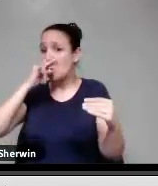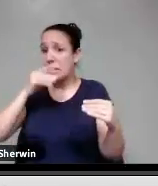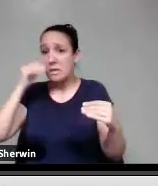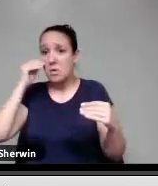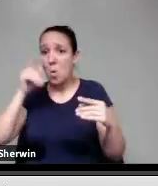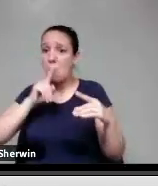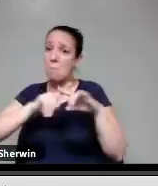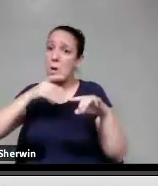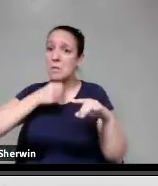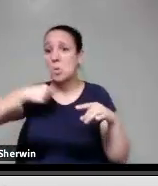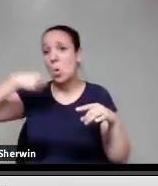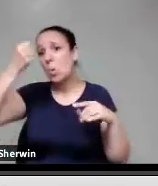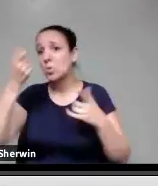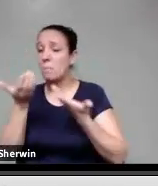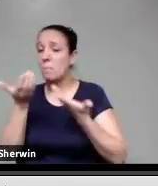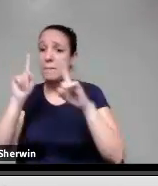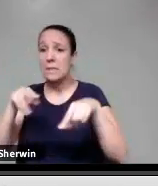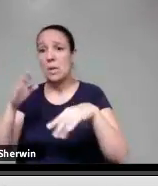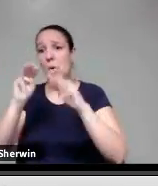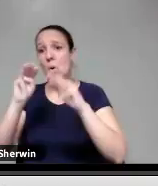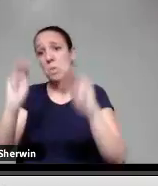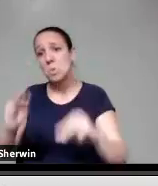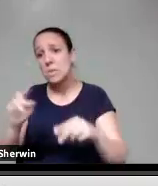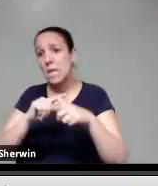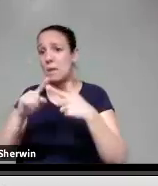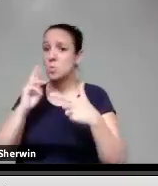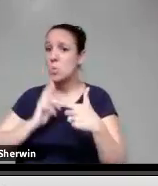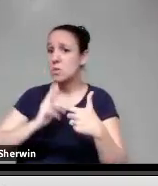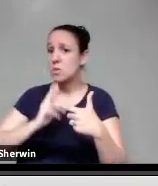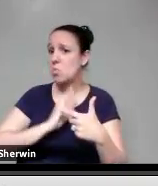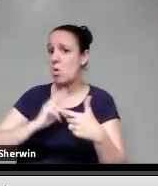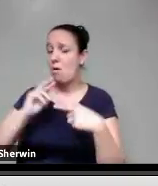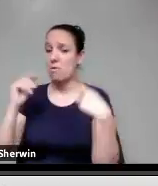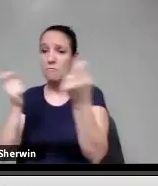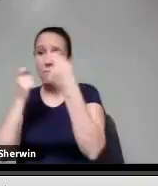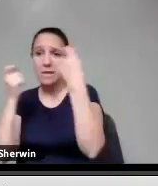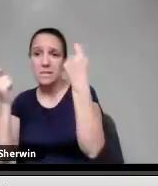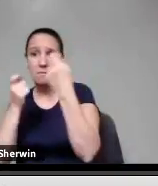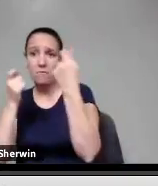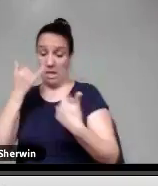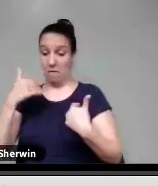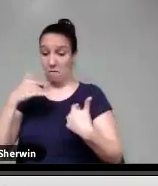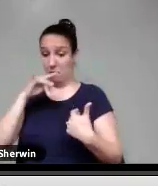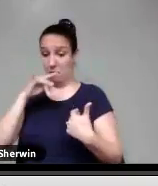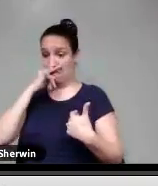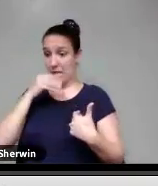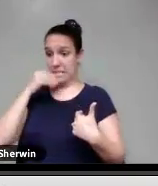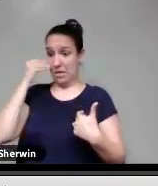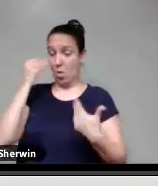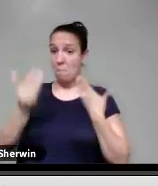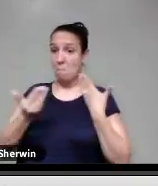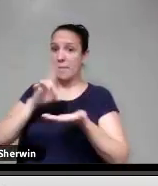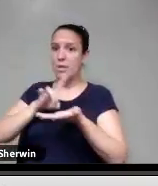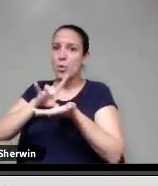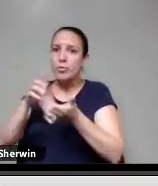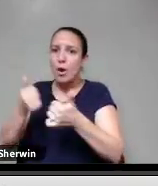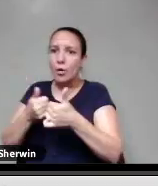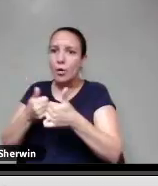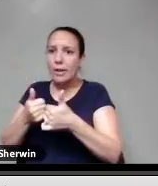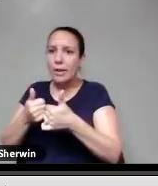museums, they might be at restaurants, they might be at festivals. If they have children at home, they might be at soccer games or